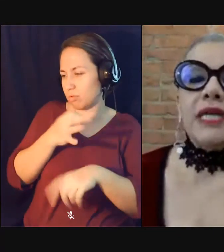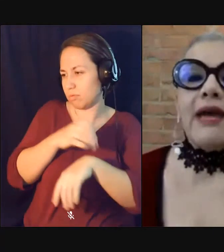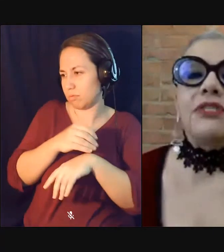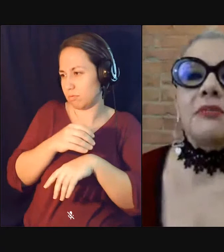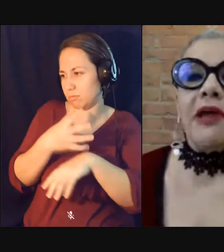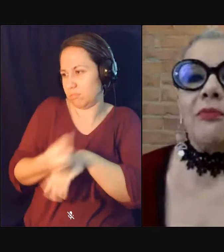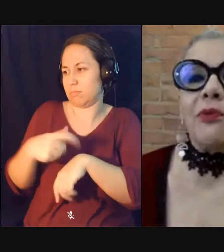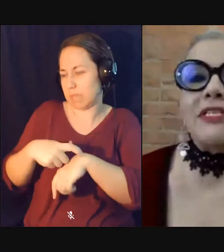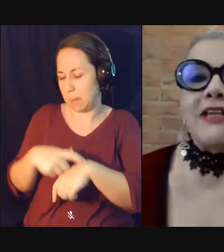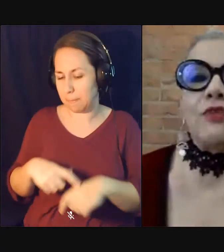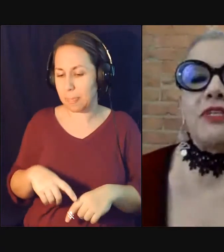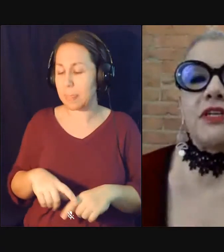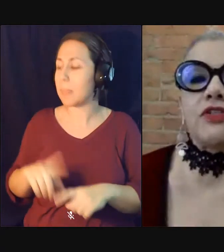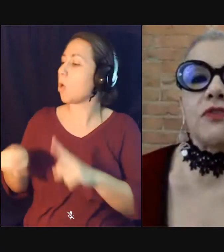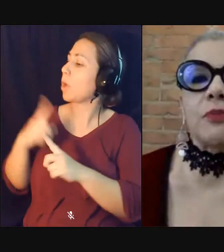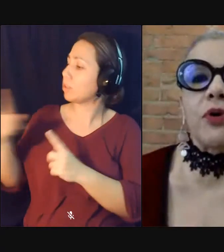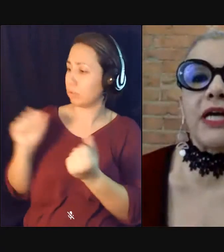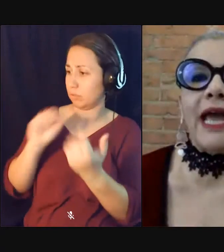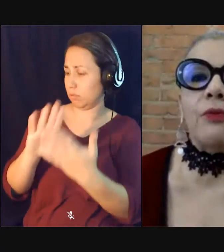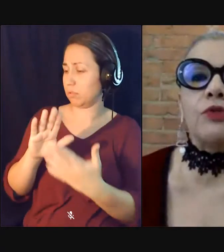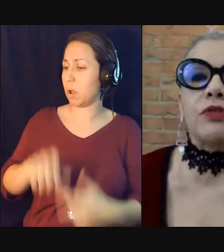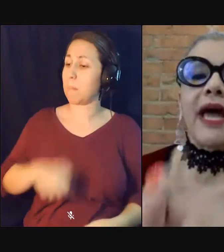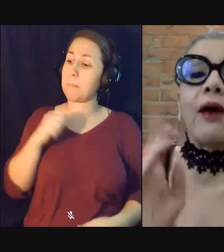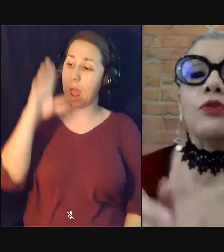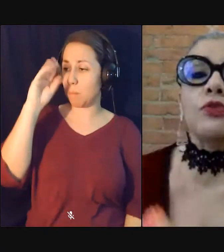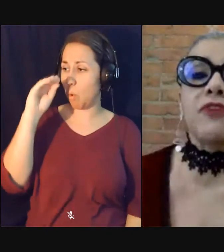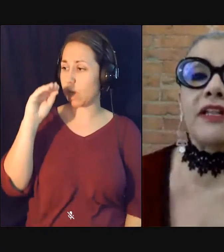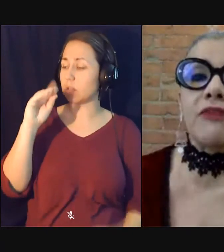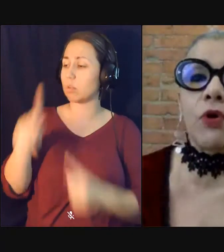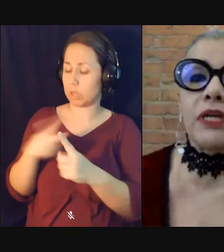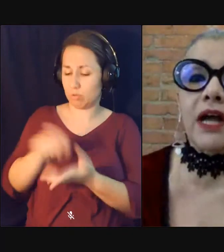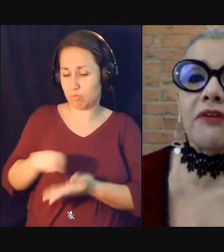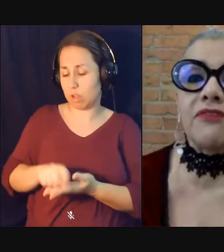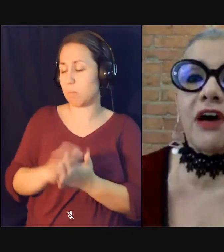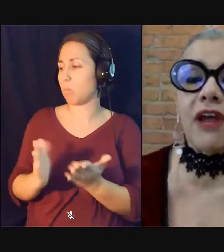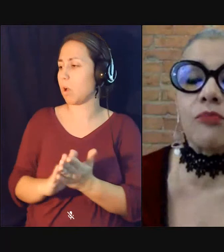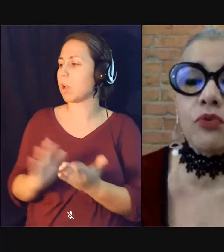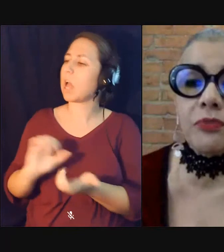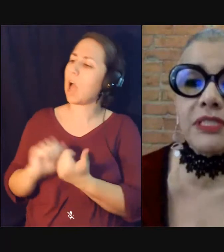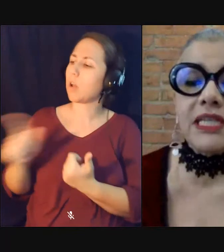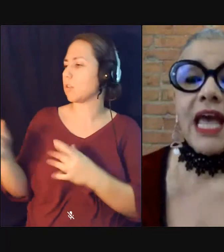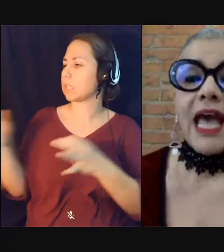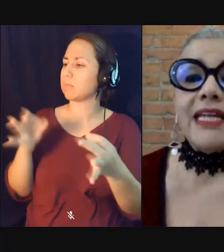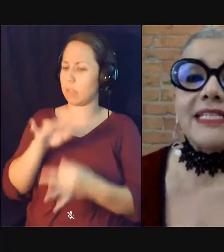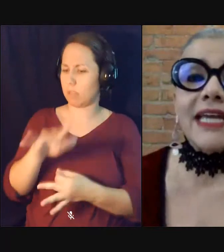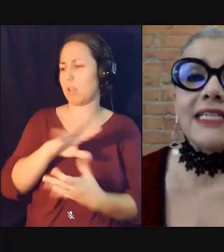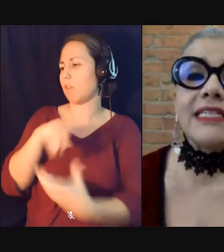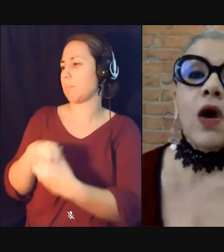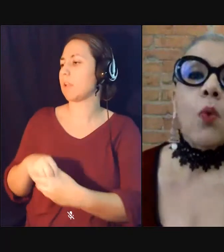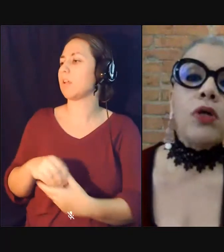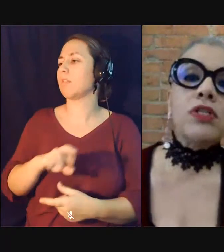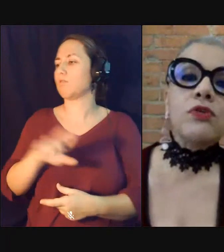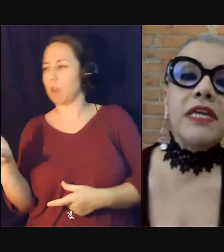you encounter the Proud Boys as you researched for the book, and how would you define their role in current far-right movements? And the